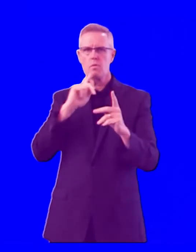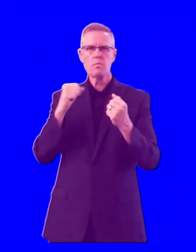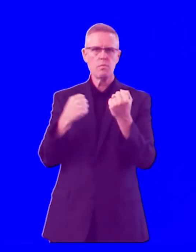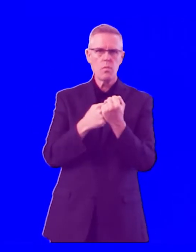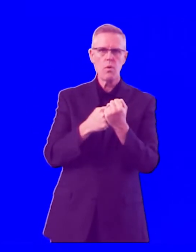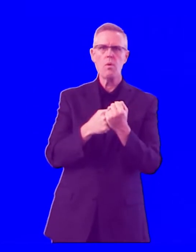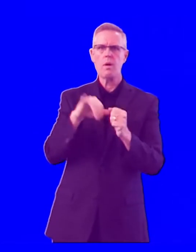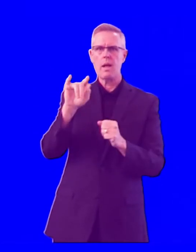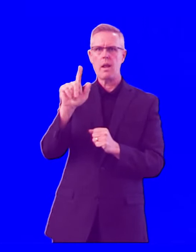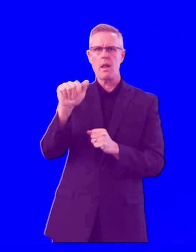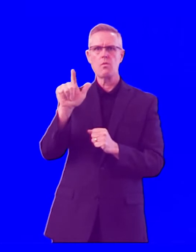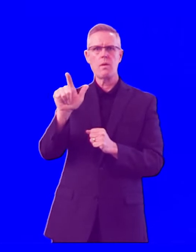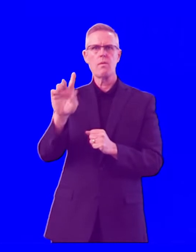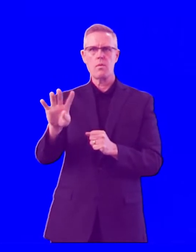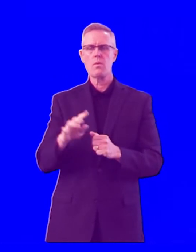supporting ITLA 24.